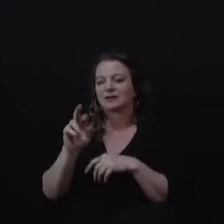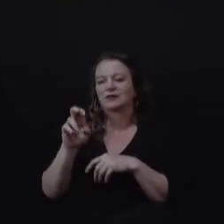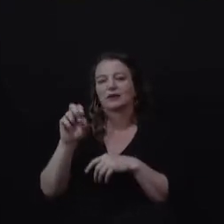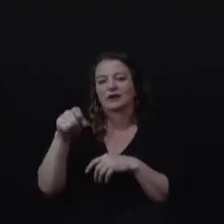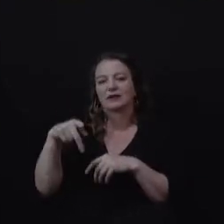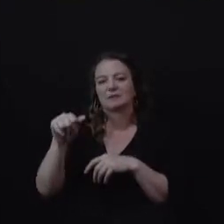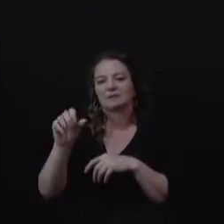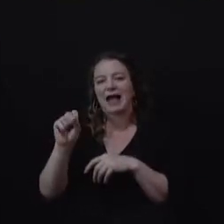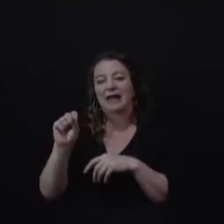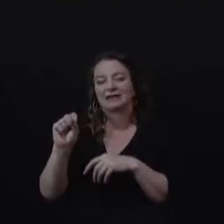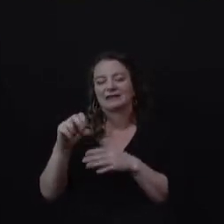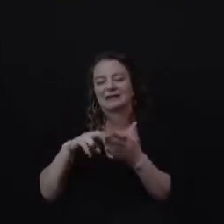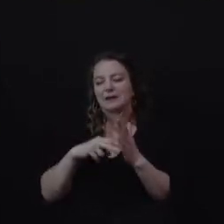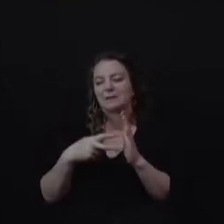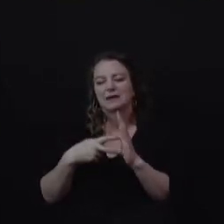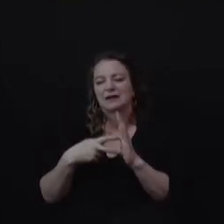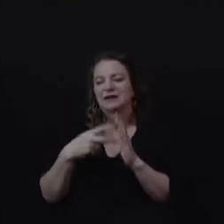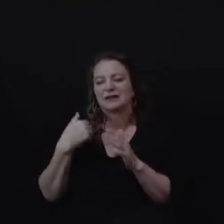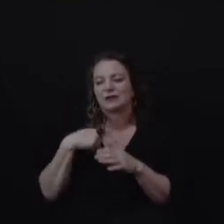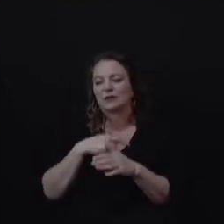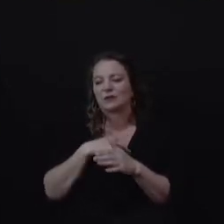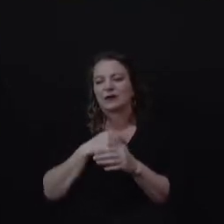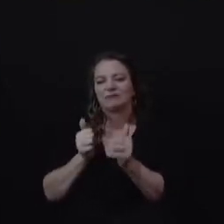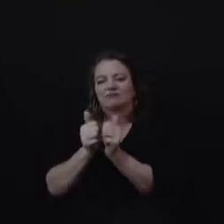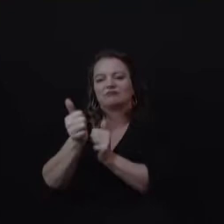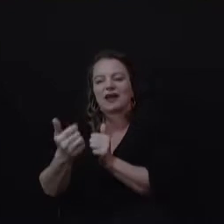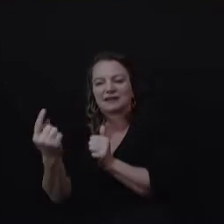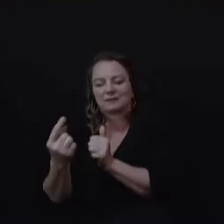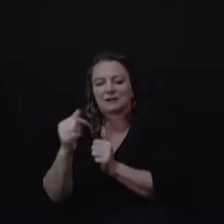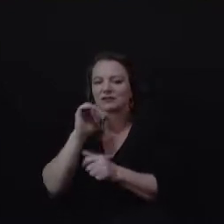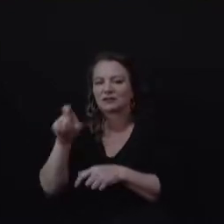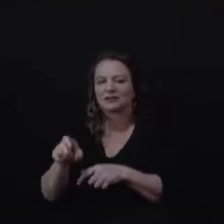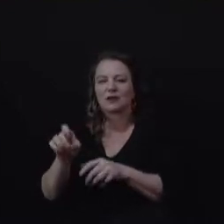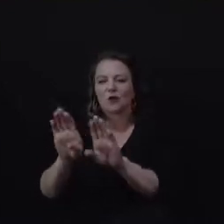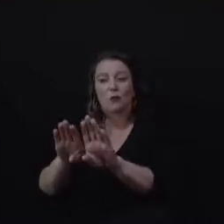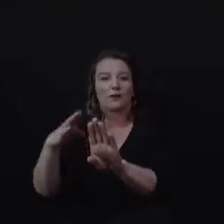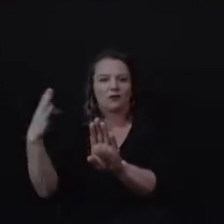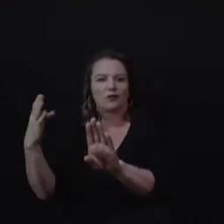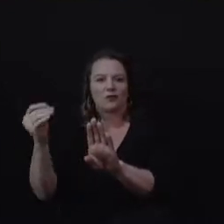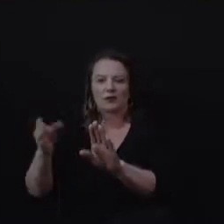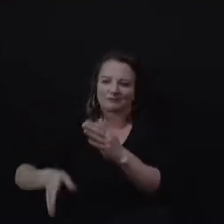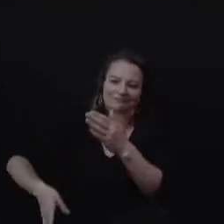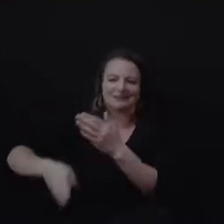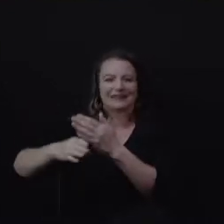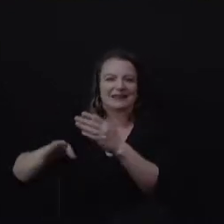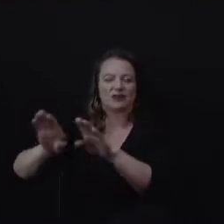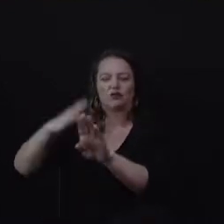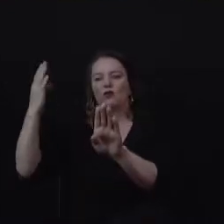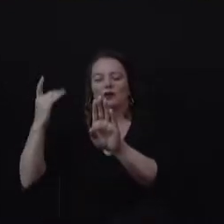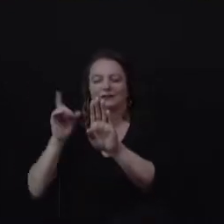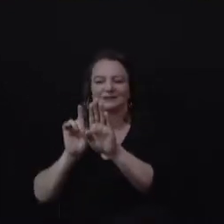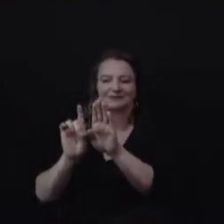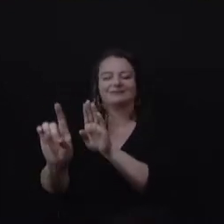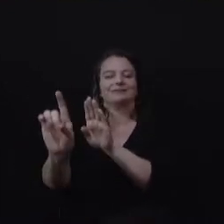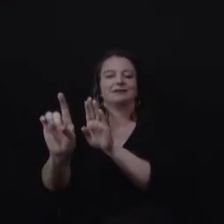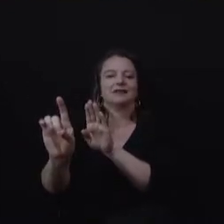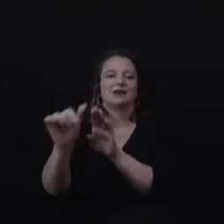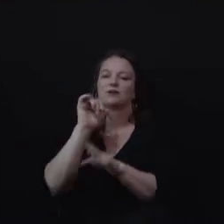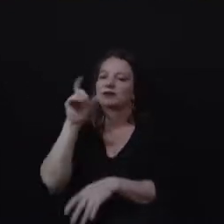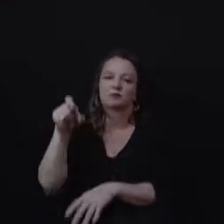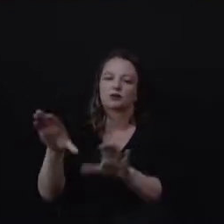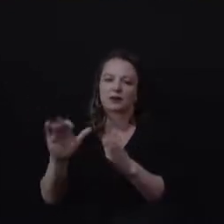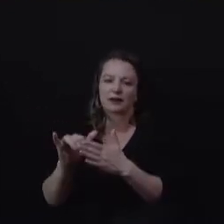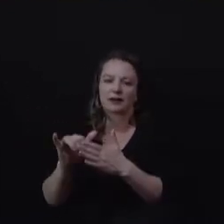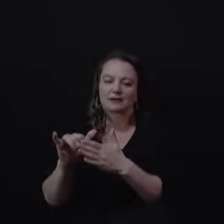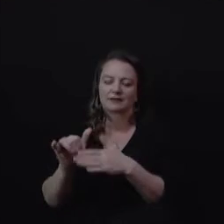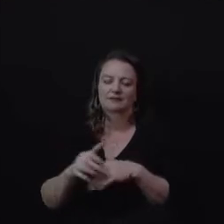that we're not supposed to jump over, or we open a door or kick in a door we're not supposed to kick in or walk